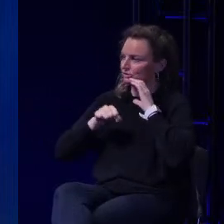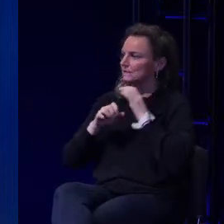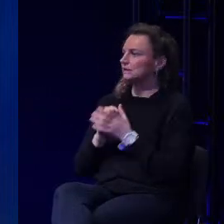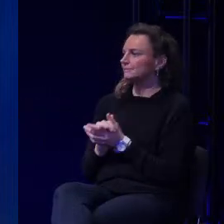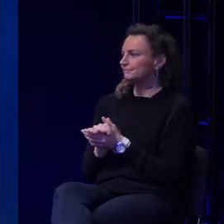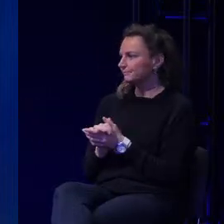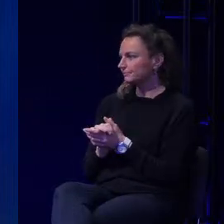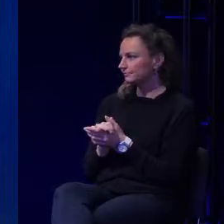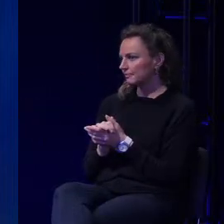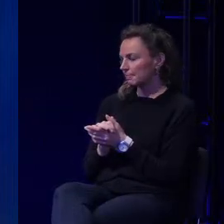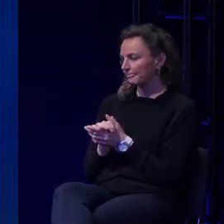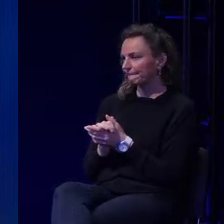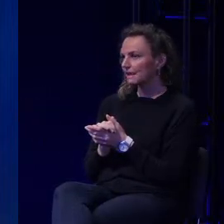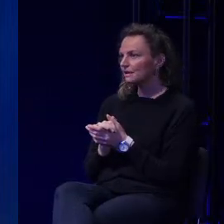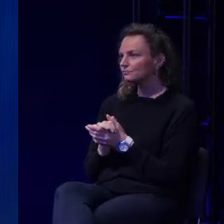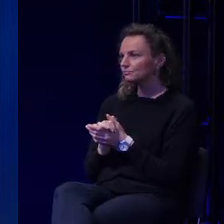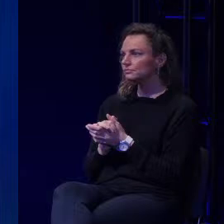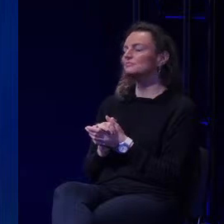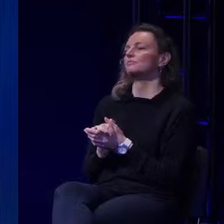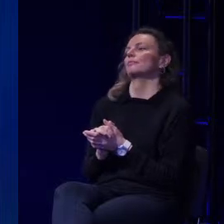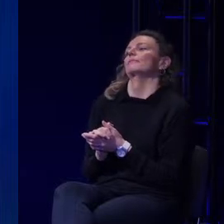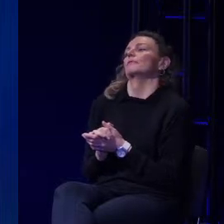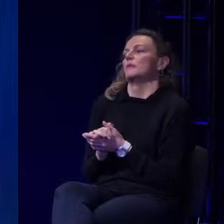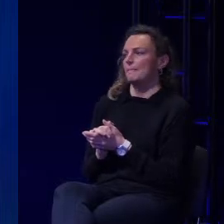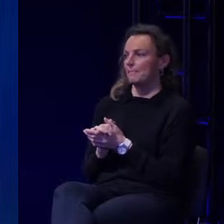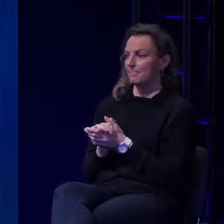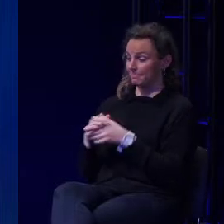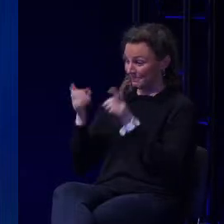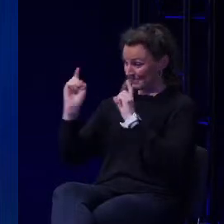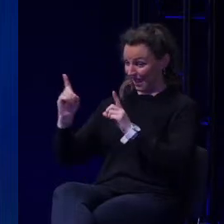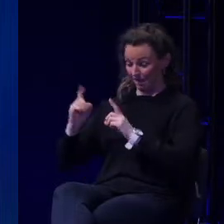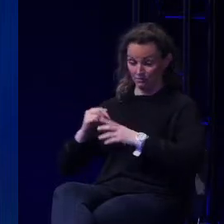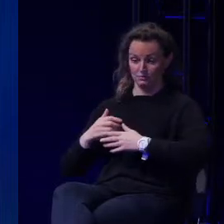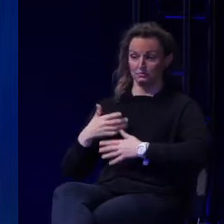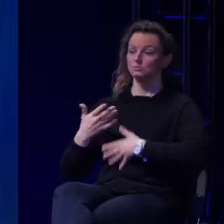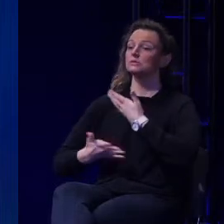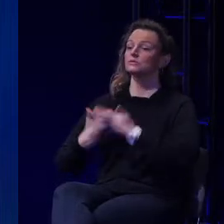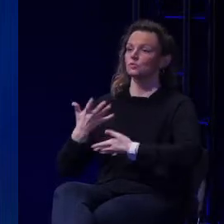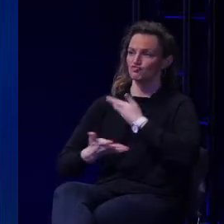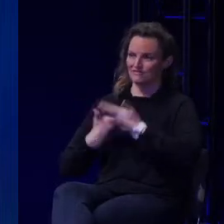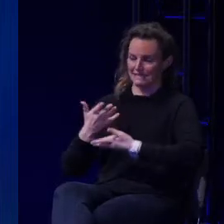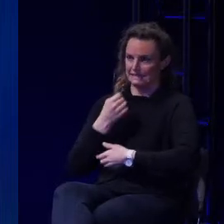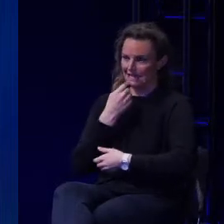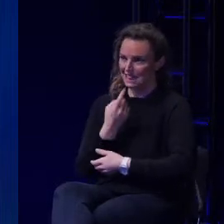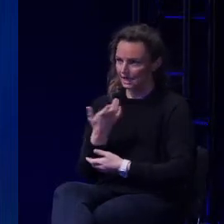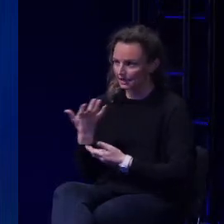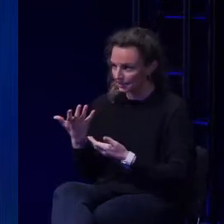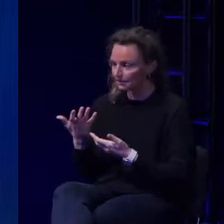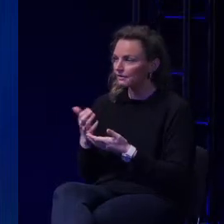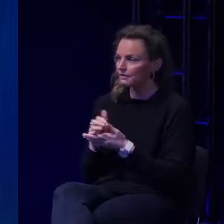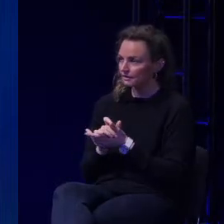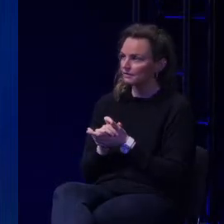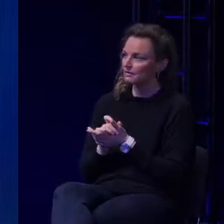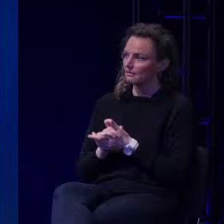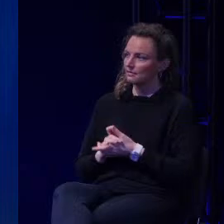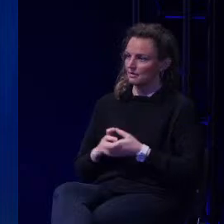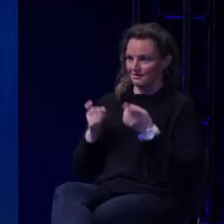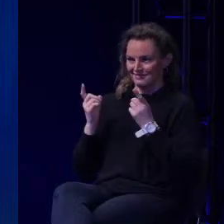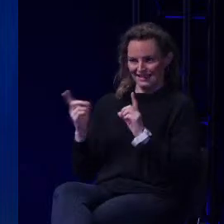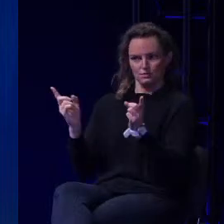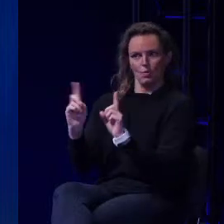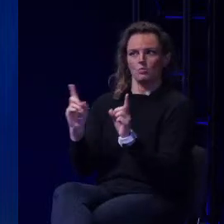But that was storytelling, and that's where that was what was